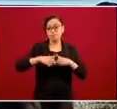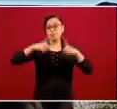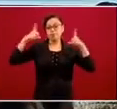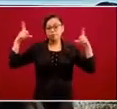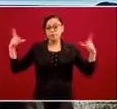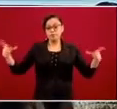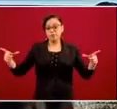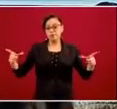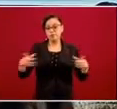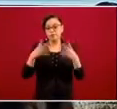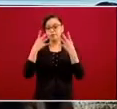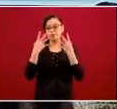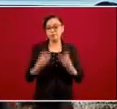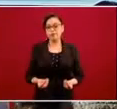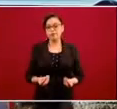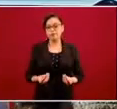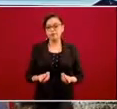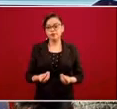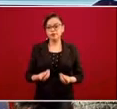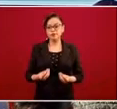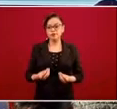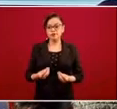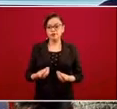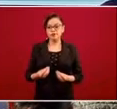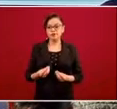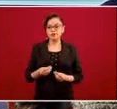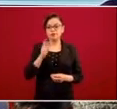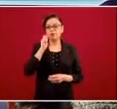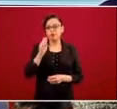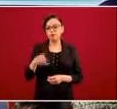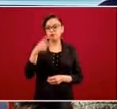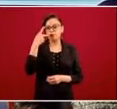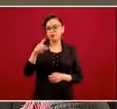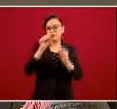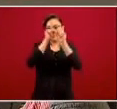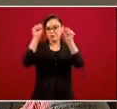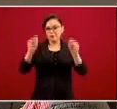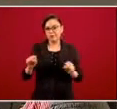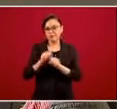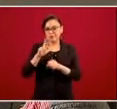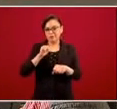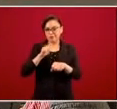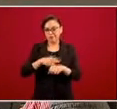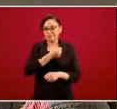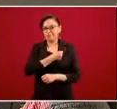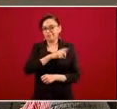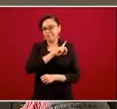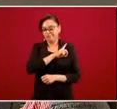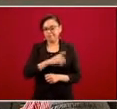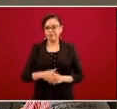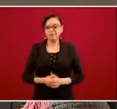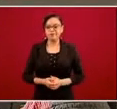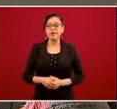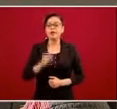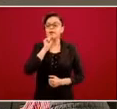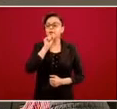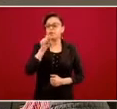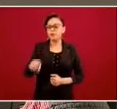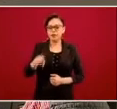very wide representation of the institutional diversity that we have when it comes to our medical